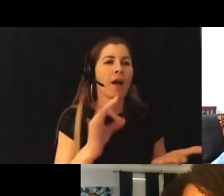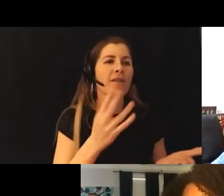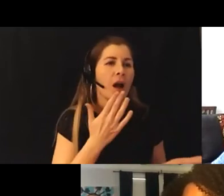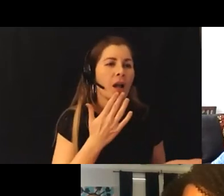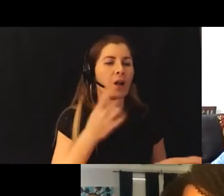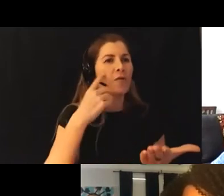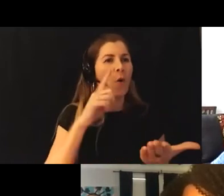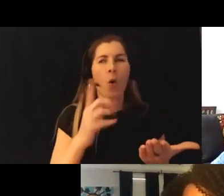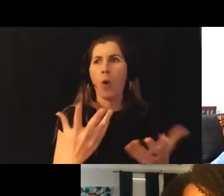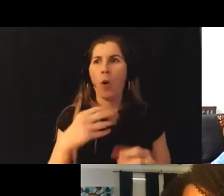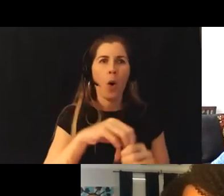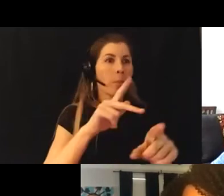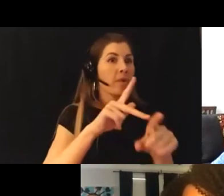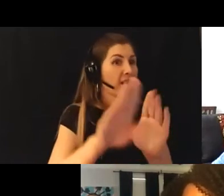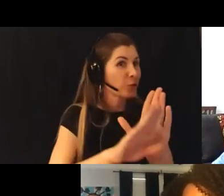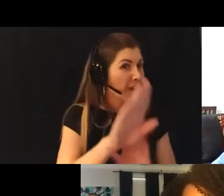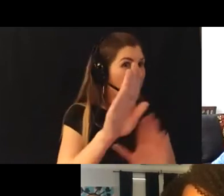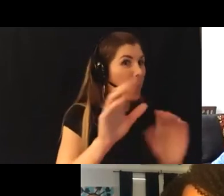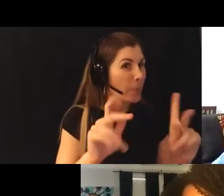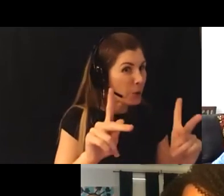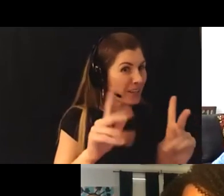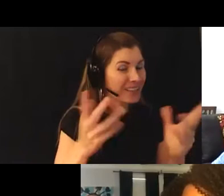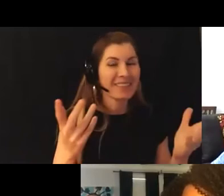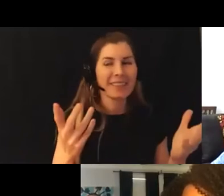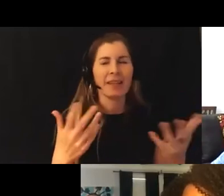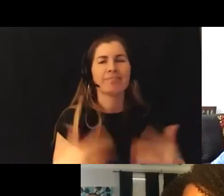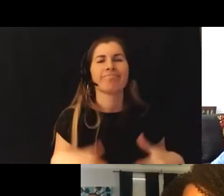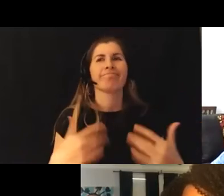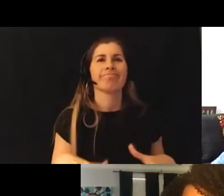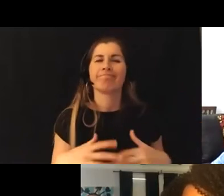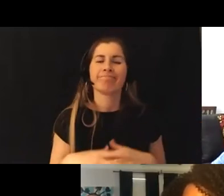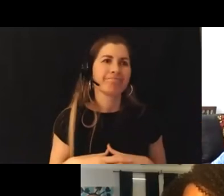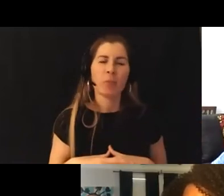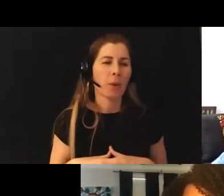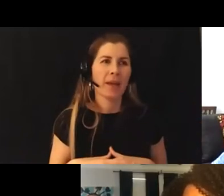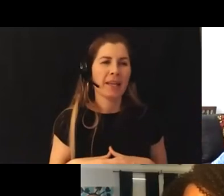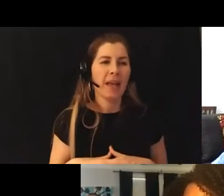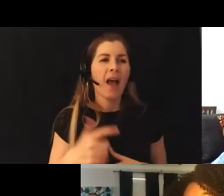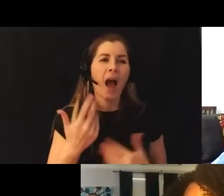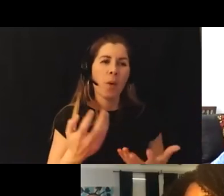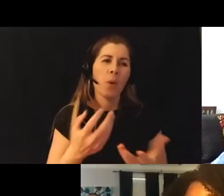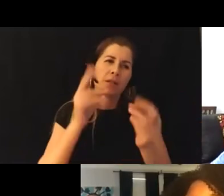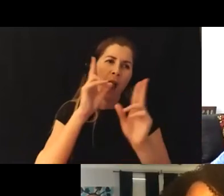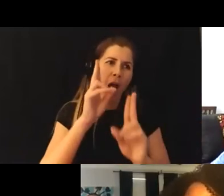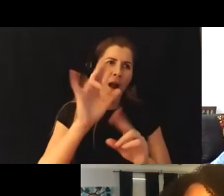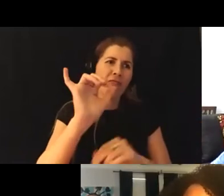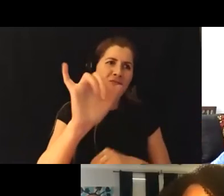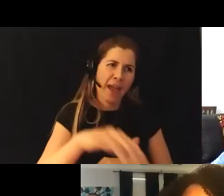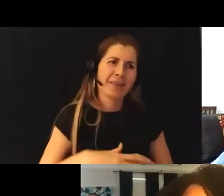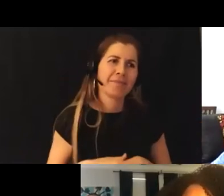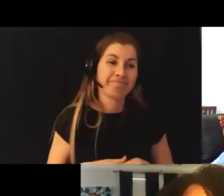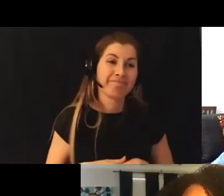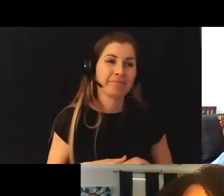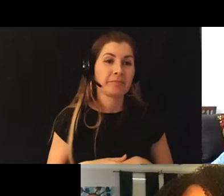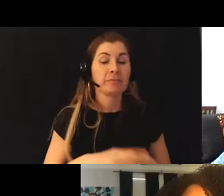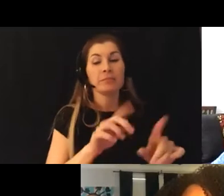rosters, for professional development opportunities. So I just want to kind of acknowledge that and put that on the table. I also